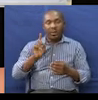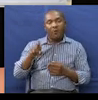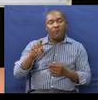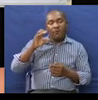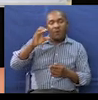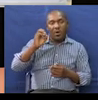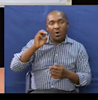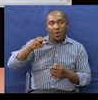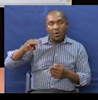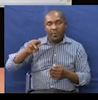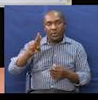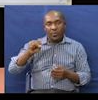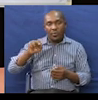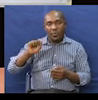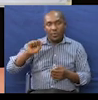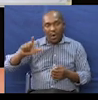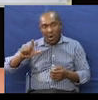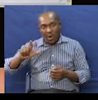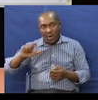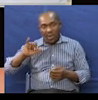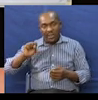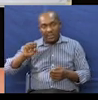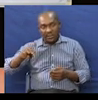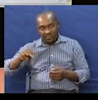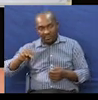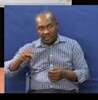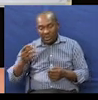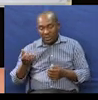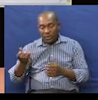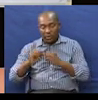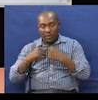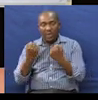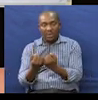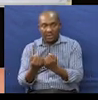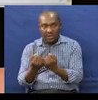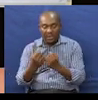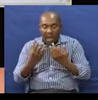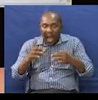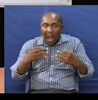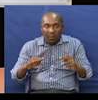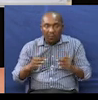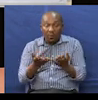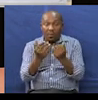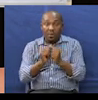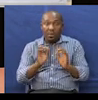life, or communalism social organization and production.